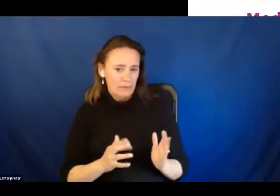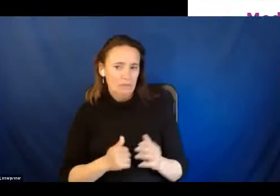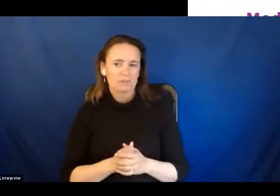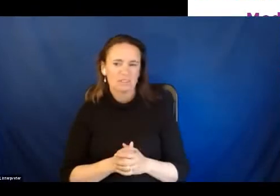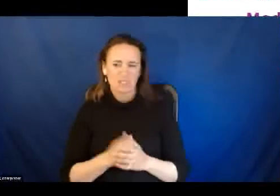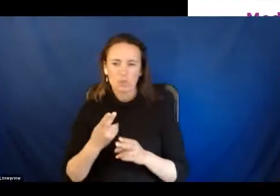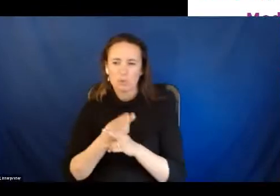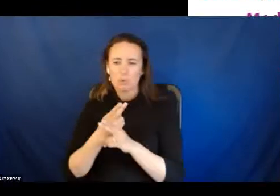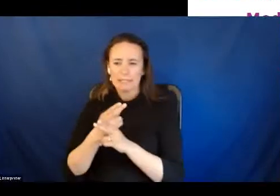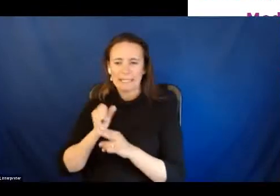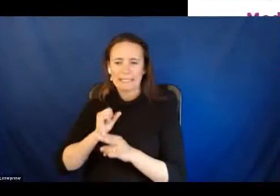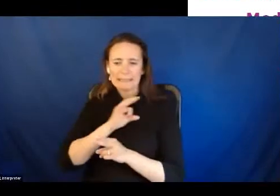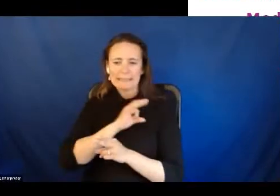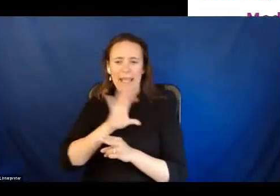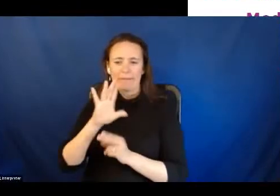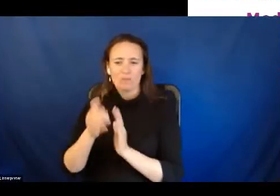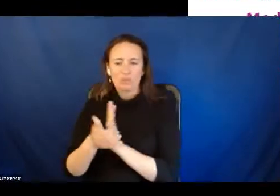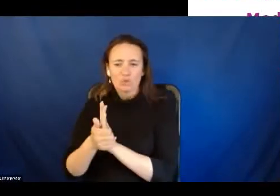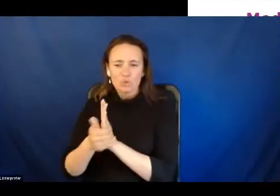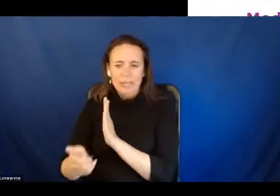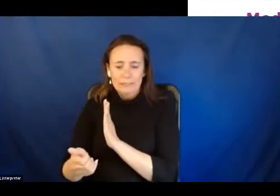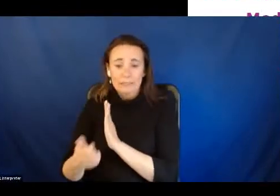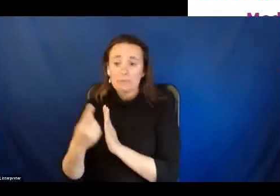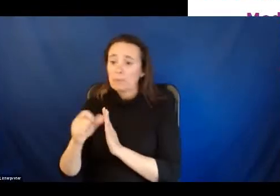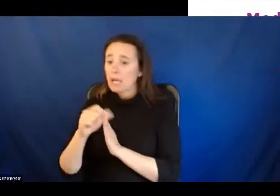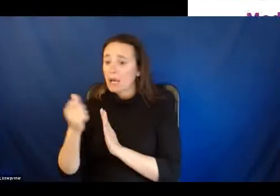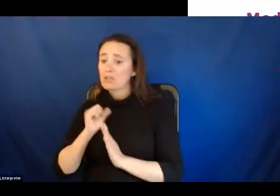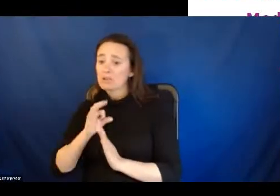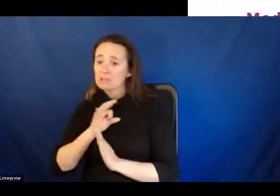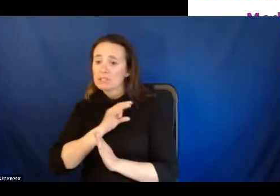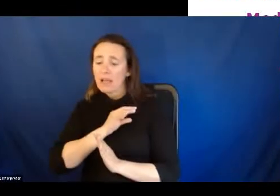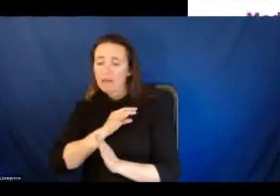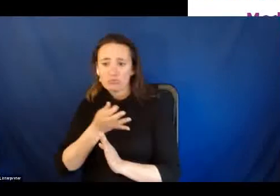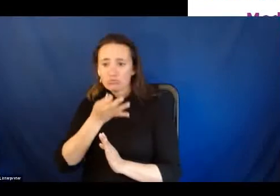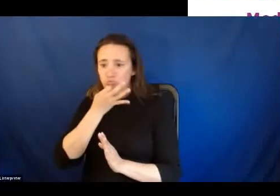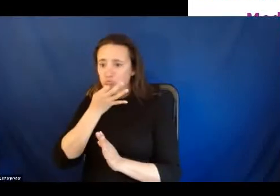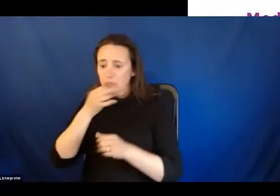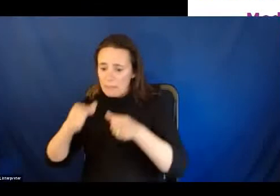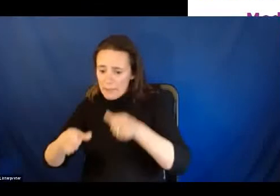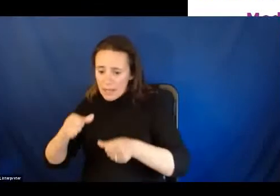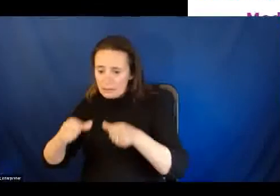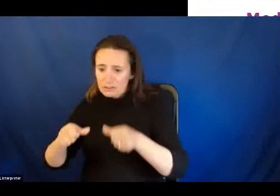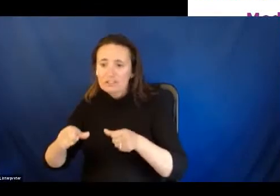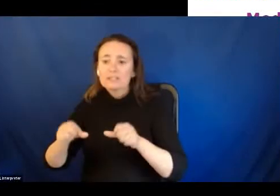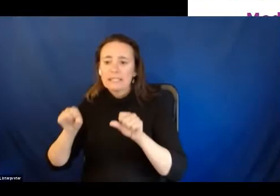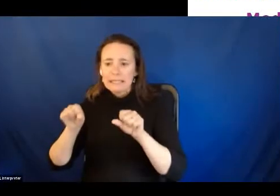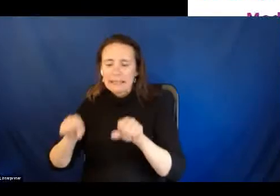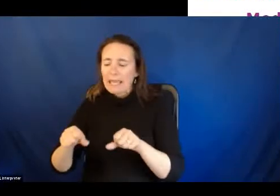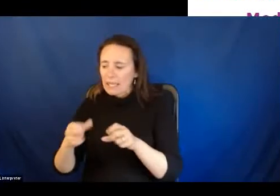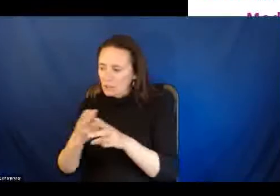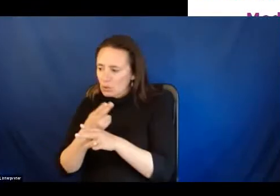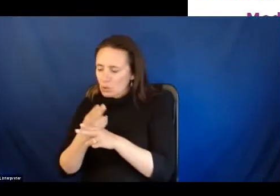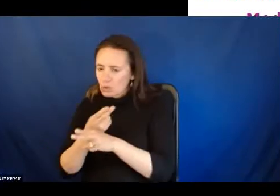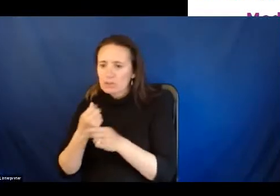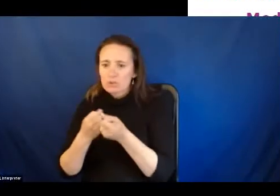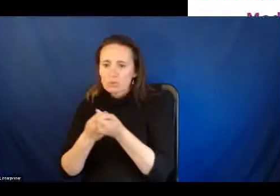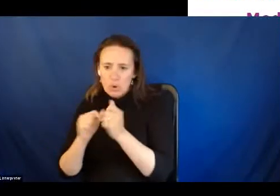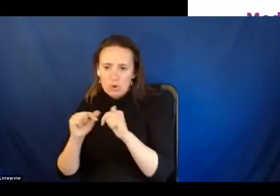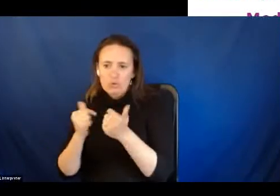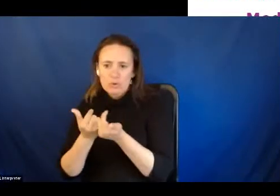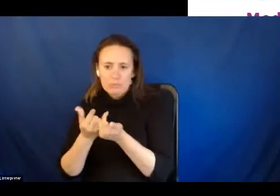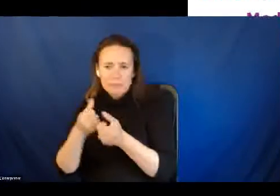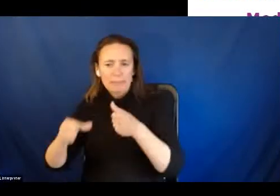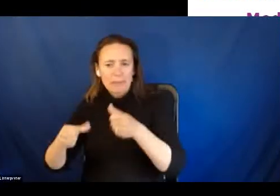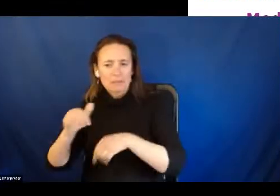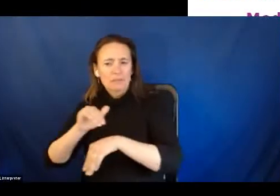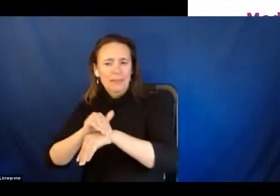really good at puzzles, and we can do a puzzle night or a virtual puzzle night in our support groups, right? Just some different ideas that we can check